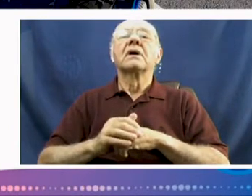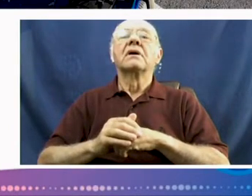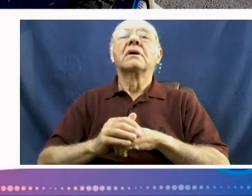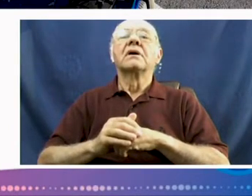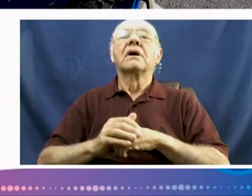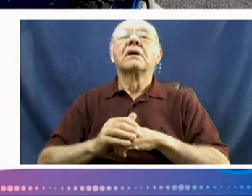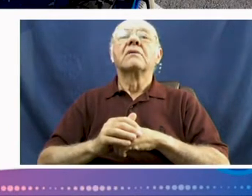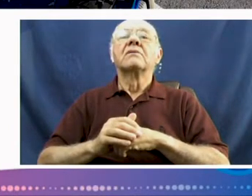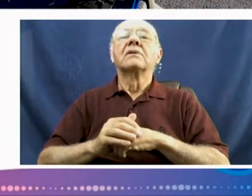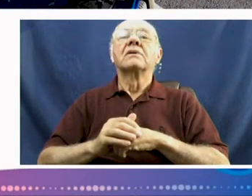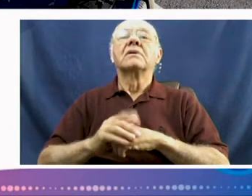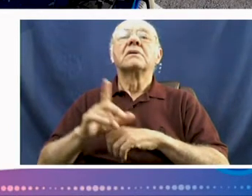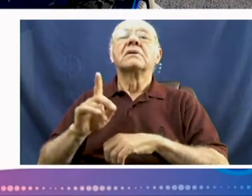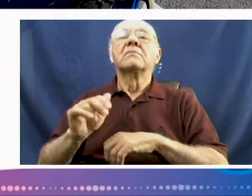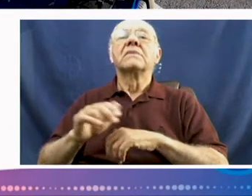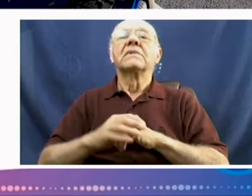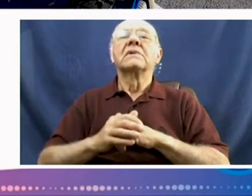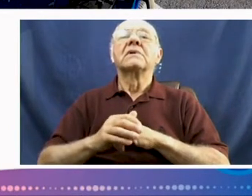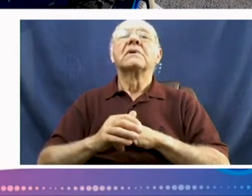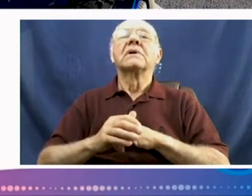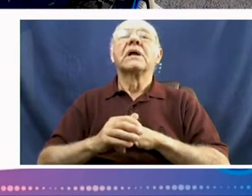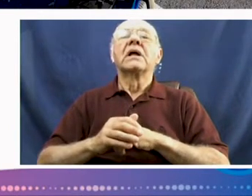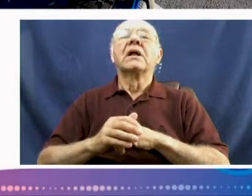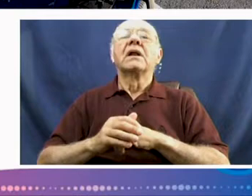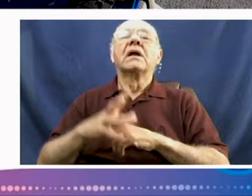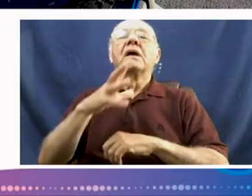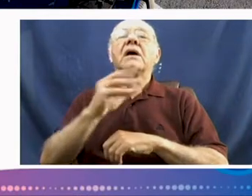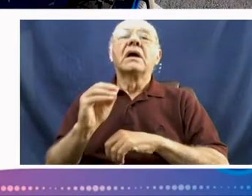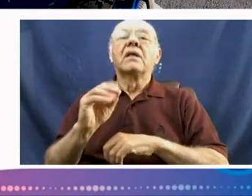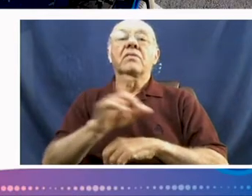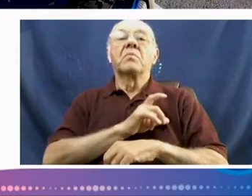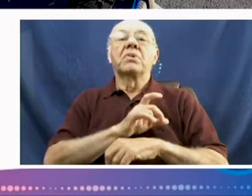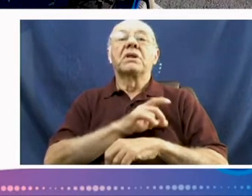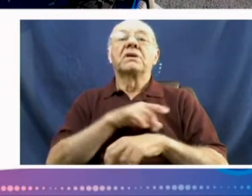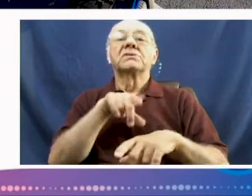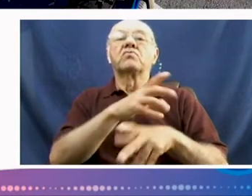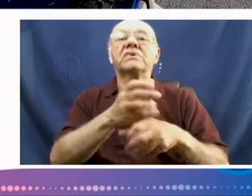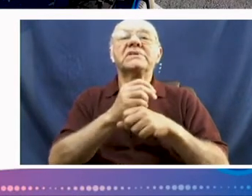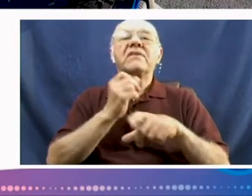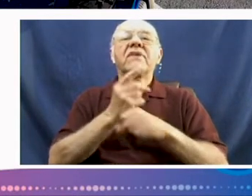cognitive disabilities, and our police officers receive annual training